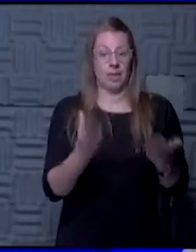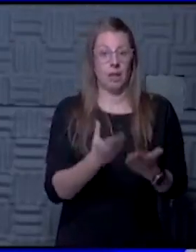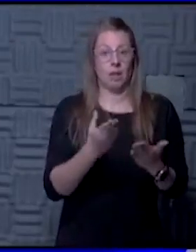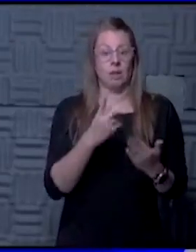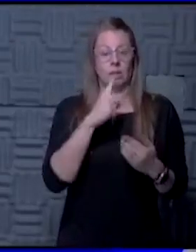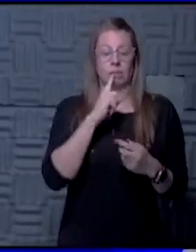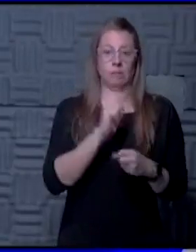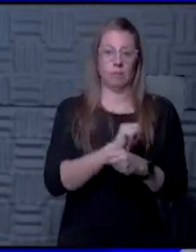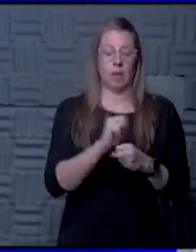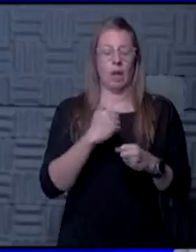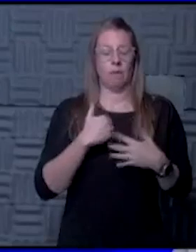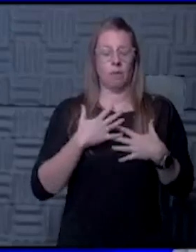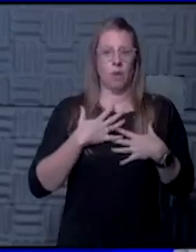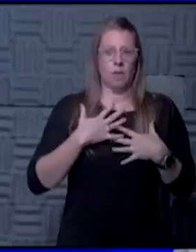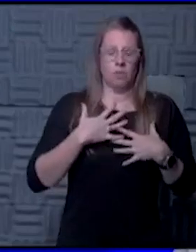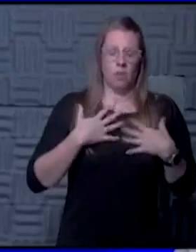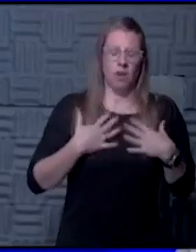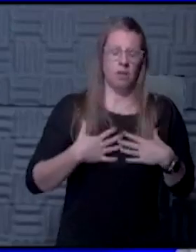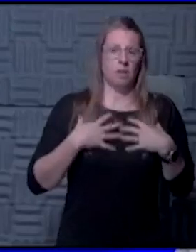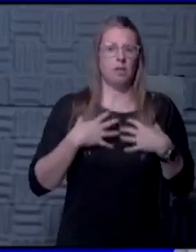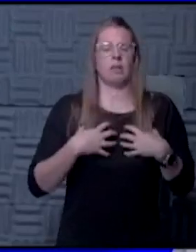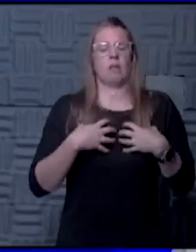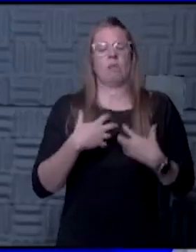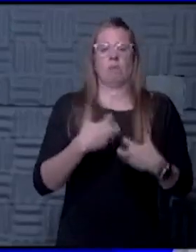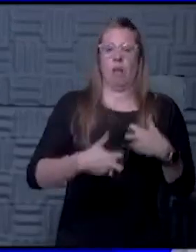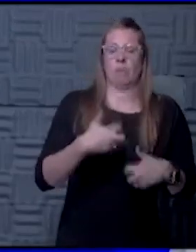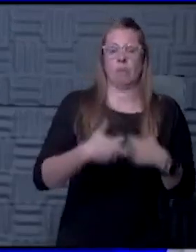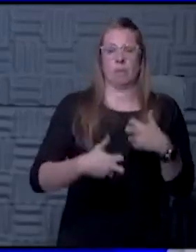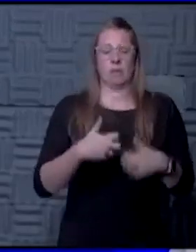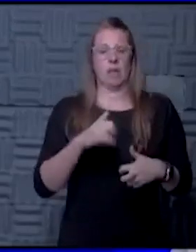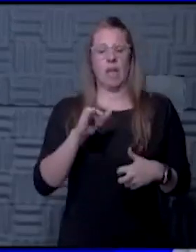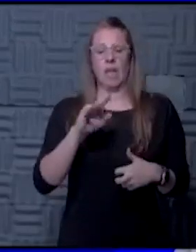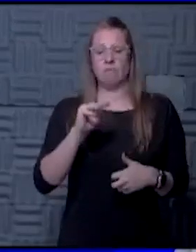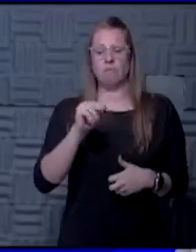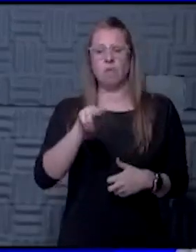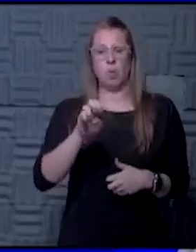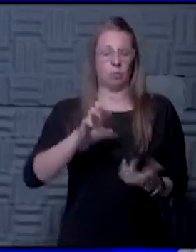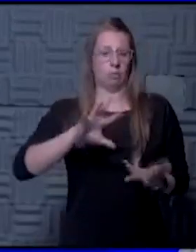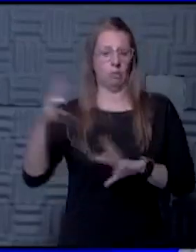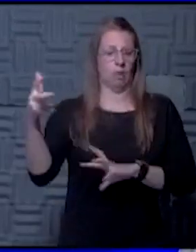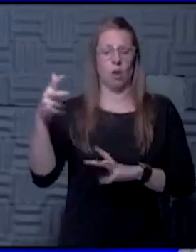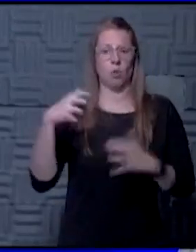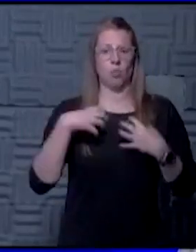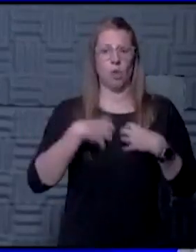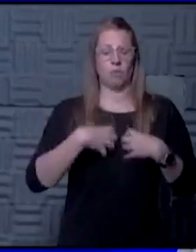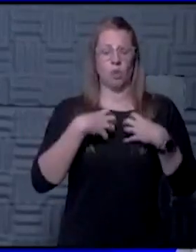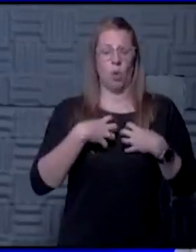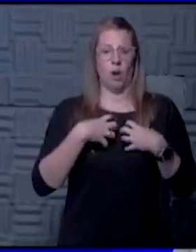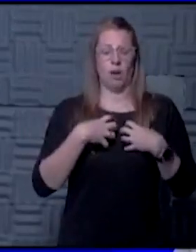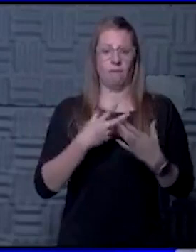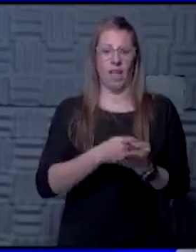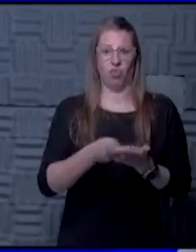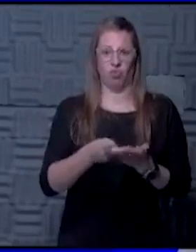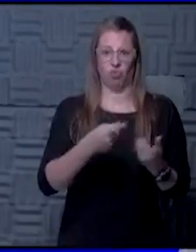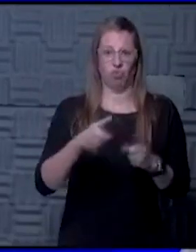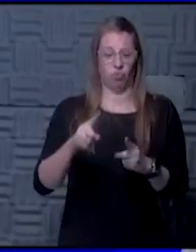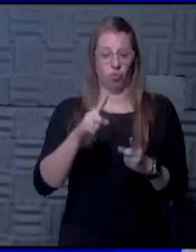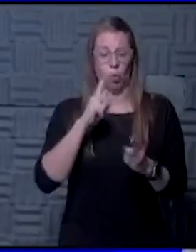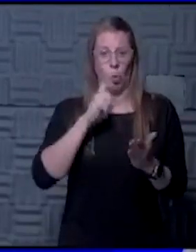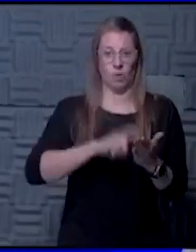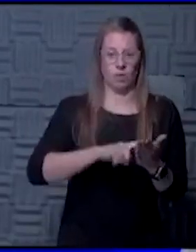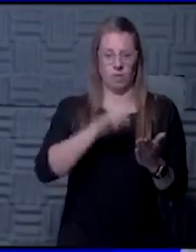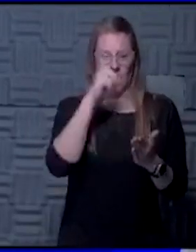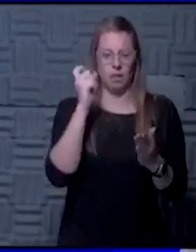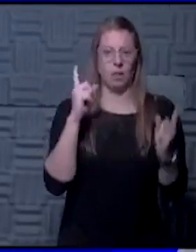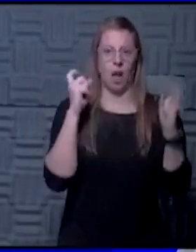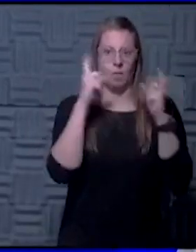when she started to have the respiratory problems. That's when you see the immune dysregulation and the respiratory failure and things of that, because of all of the